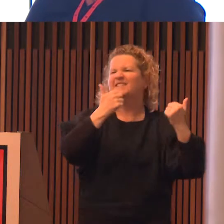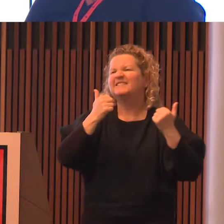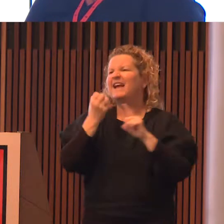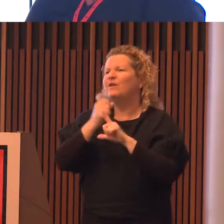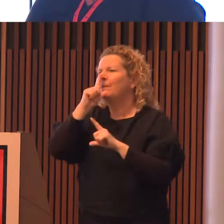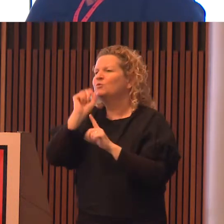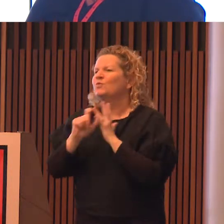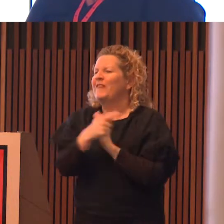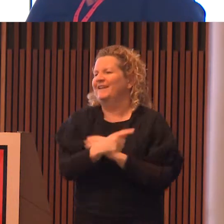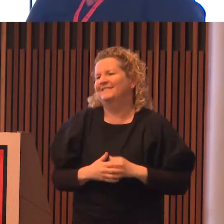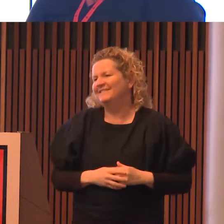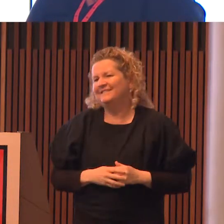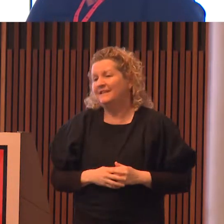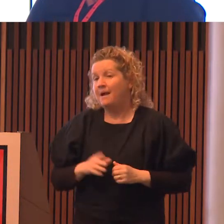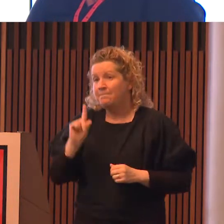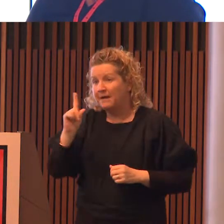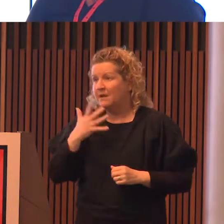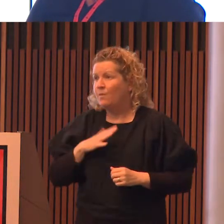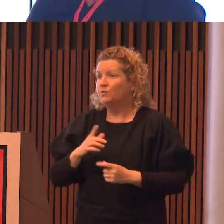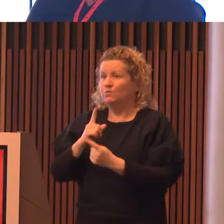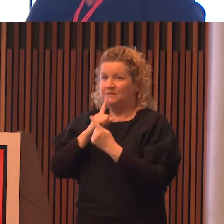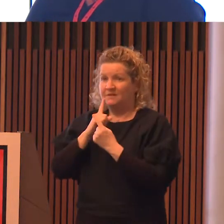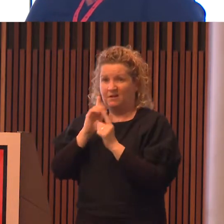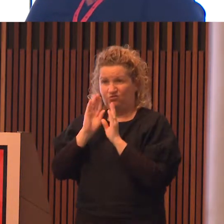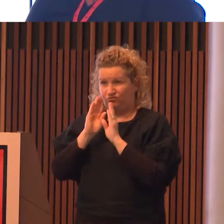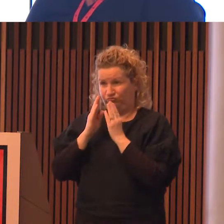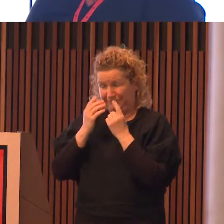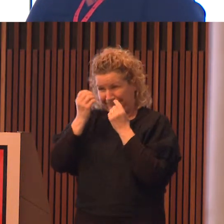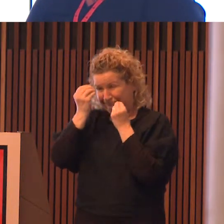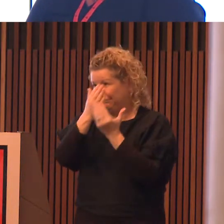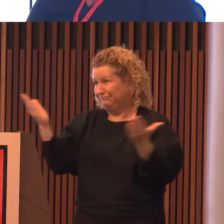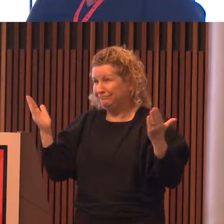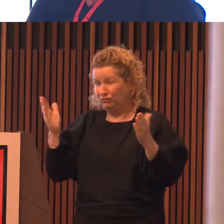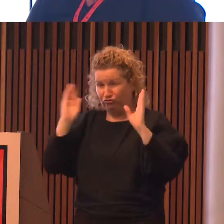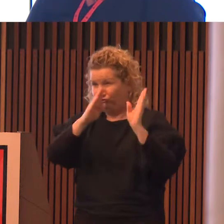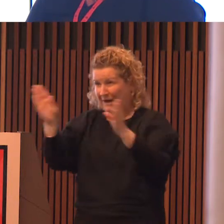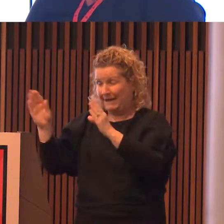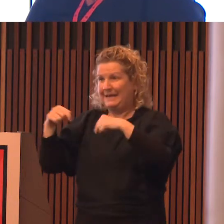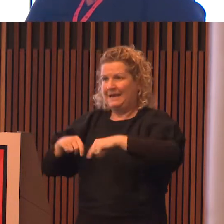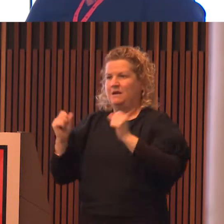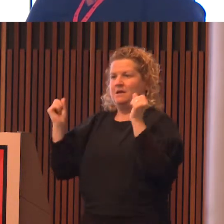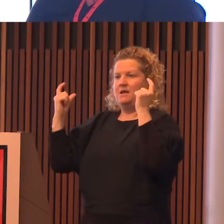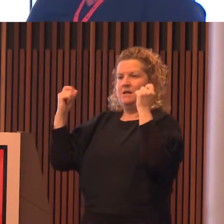acknowledge directly to you that it is understood, at least within the group, within the